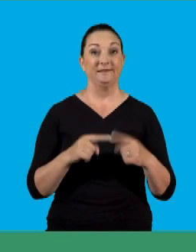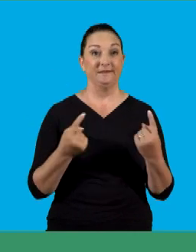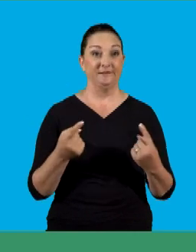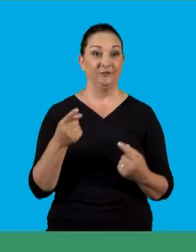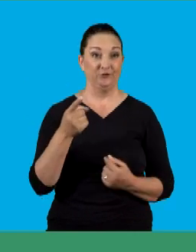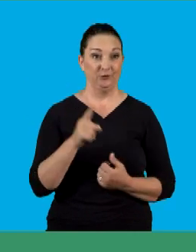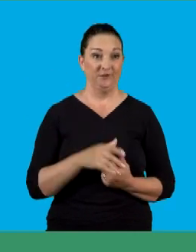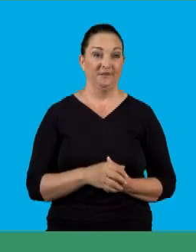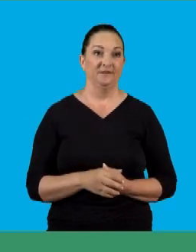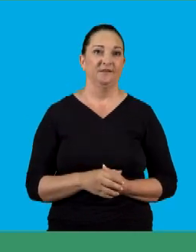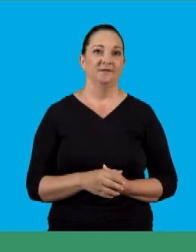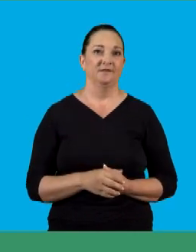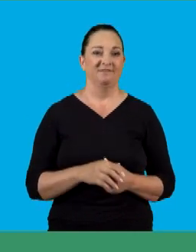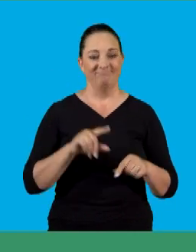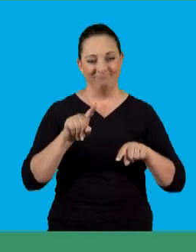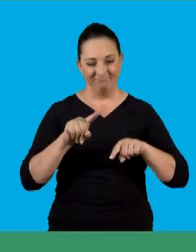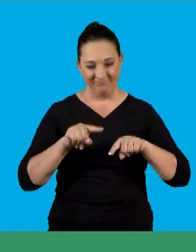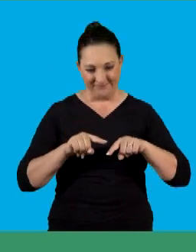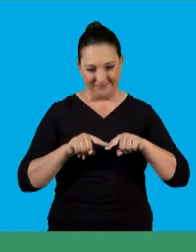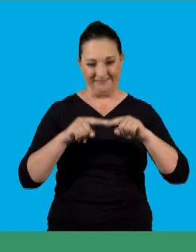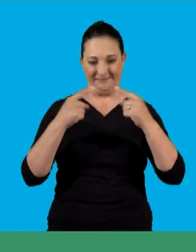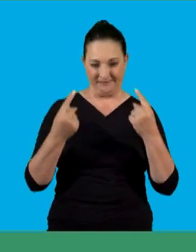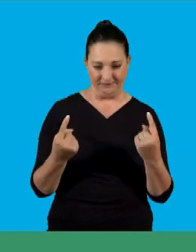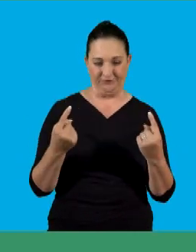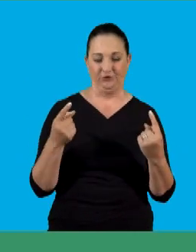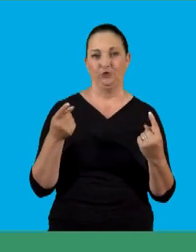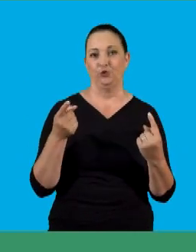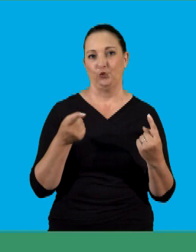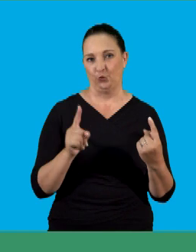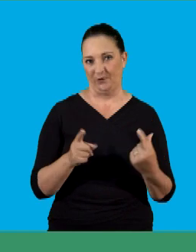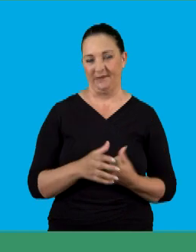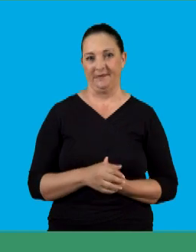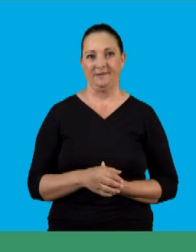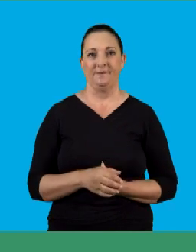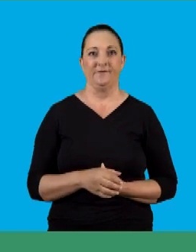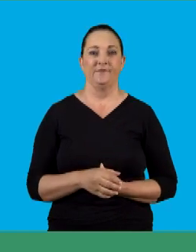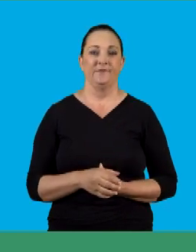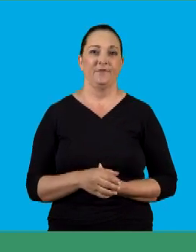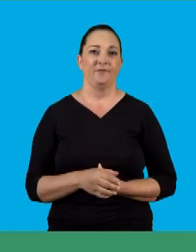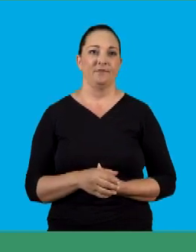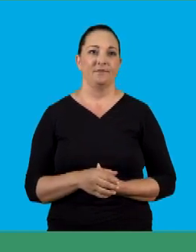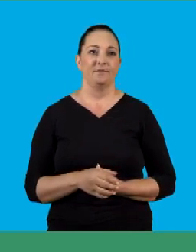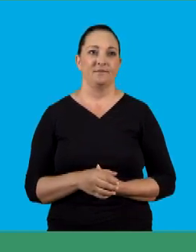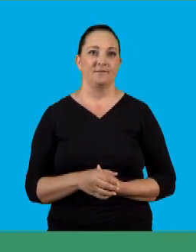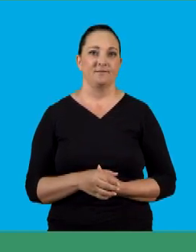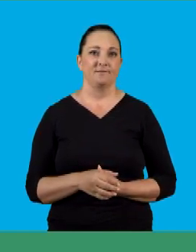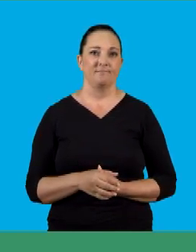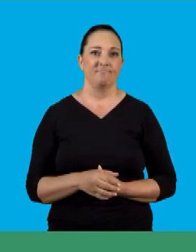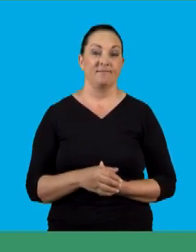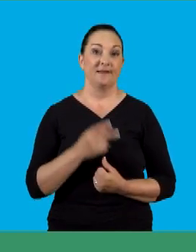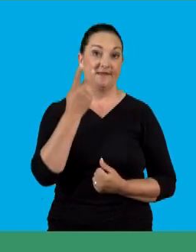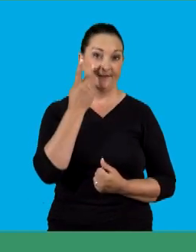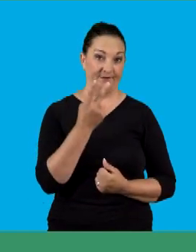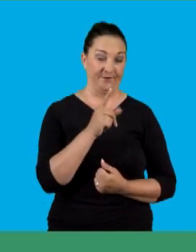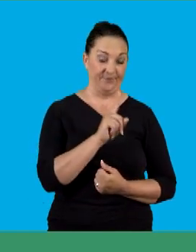term distinguish, it says differentiate. Now we need to differentiate between the two sectors. What is the difference?